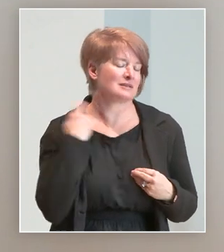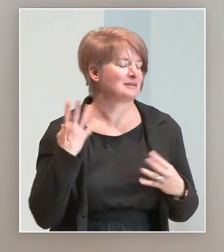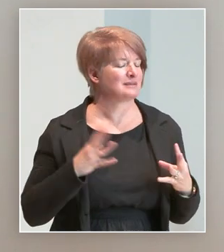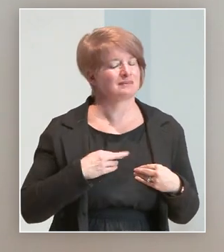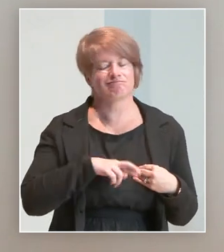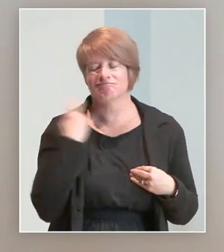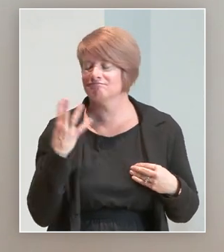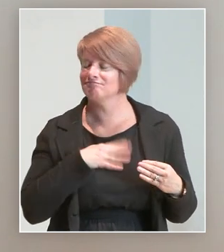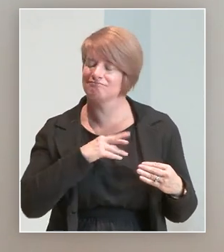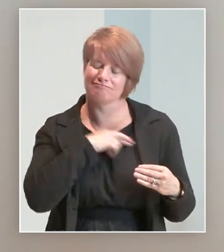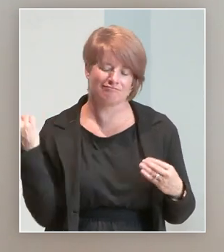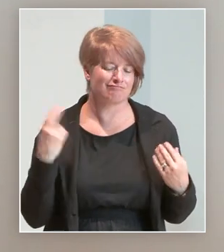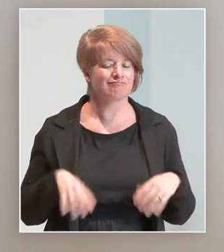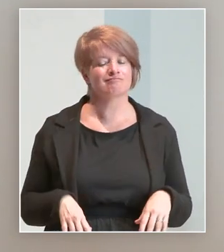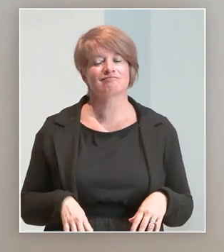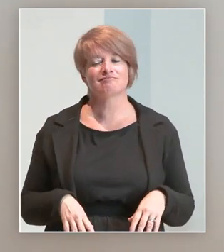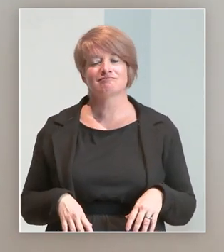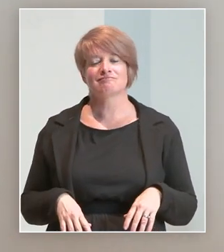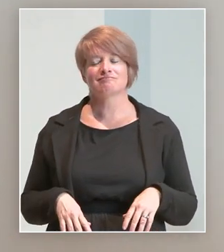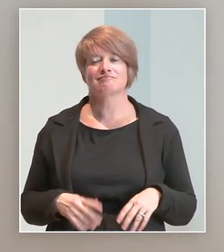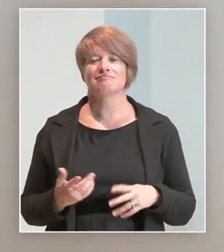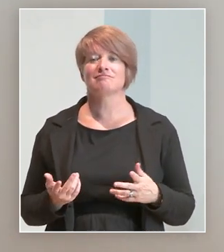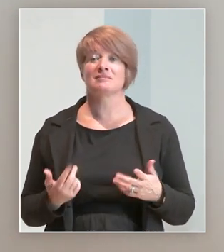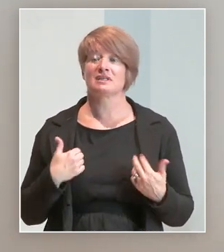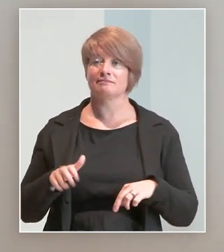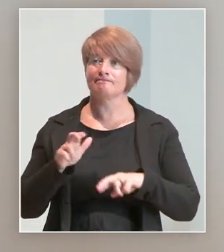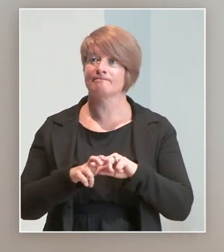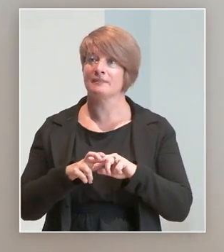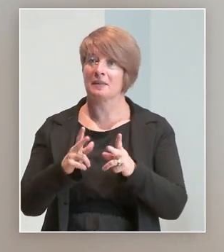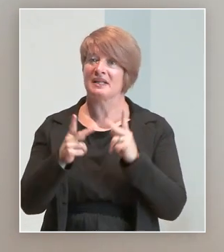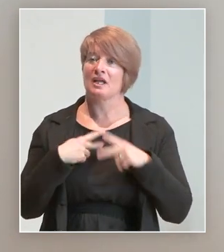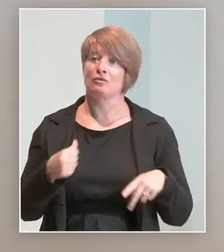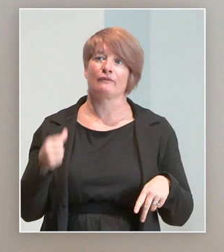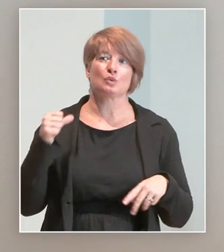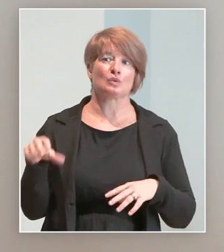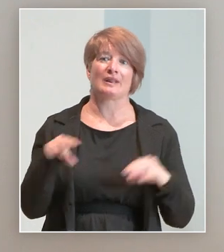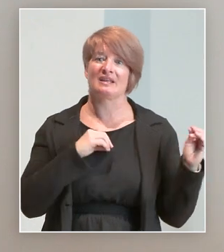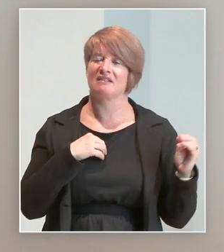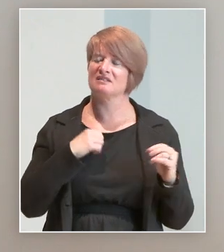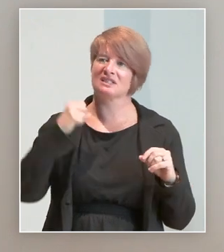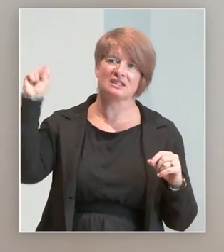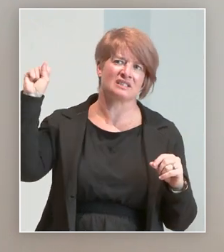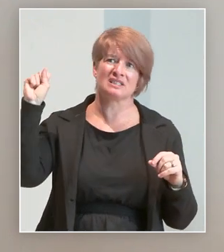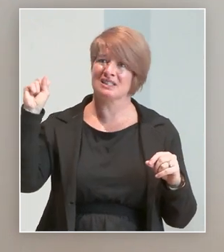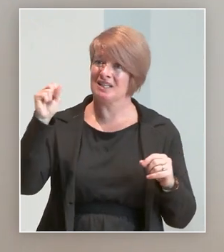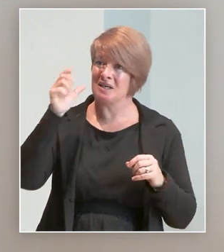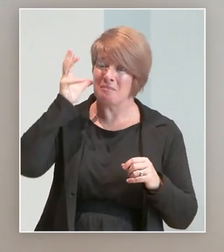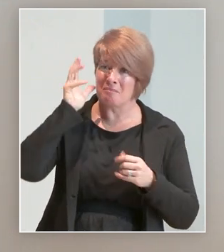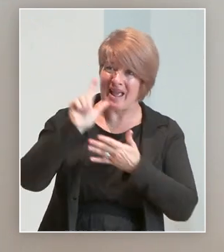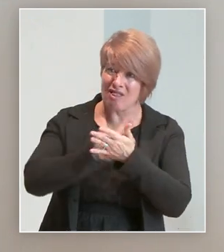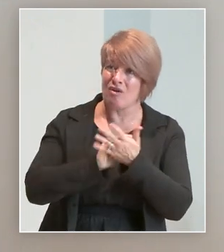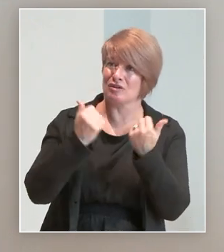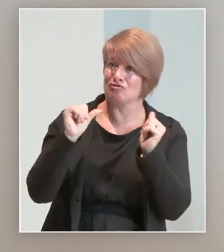played to the edge as I sat in a contested place, the place I refused to leave as I fought my own eviction against my in-laws who were trying